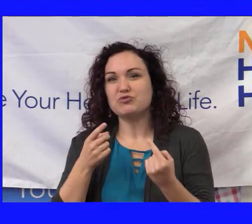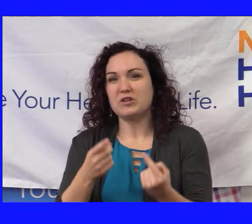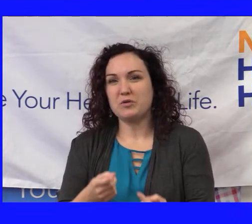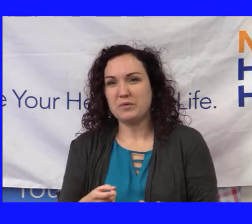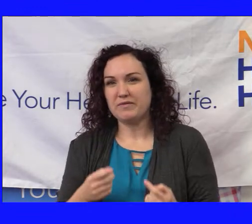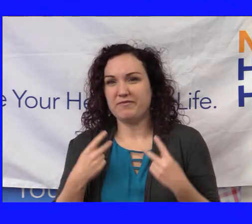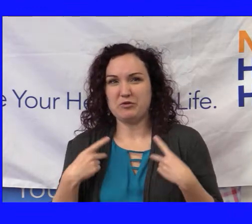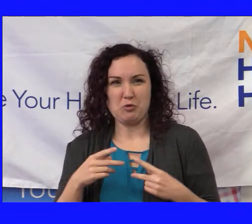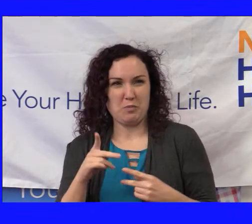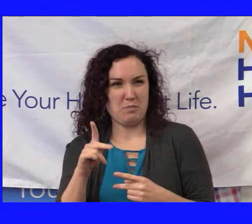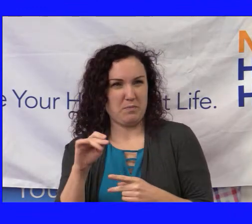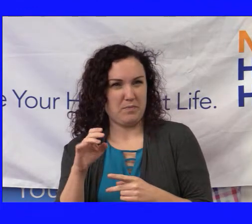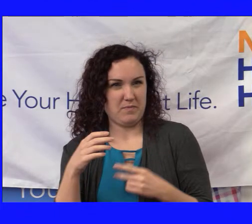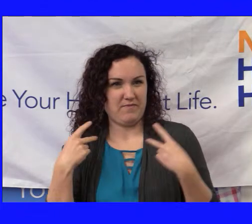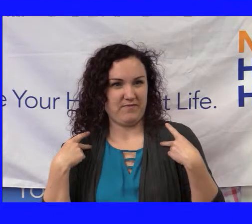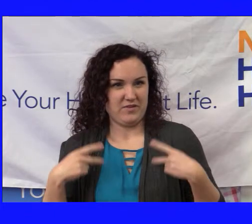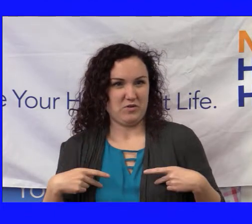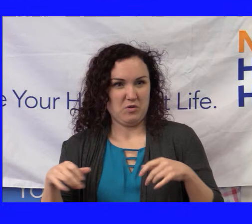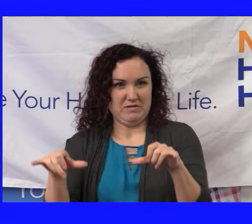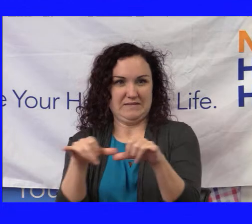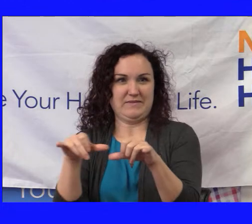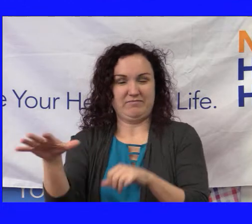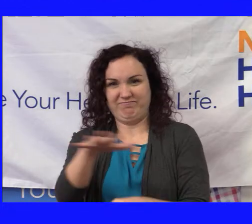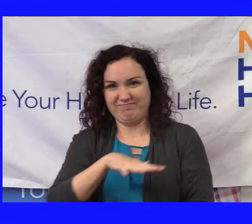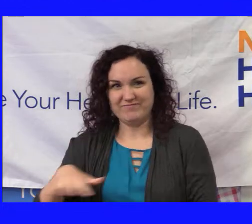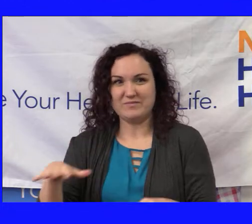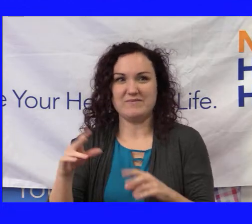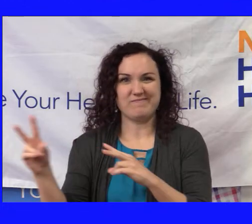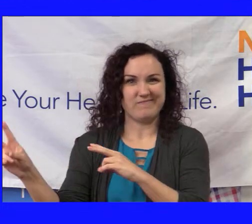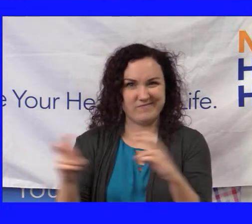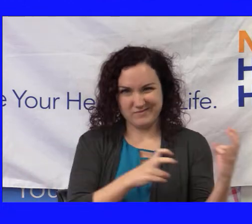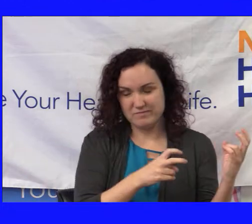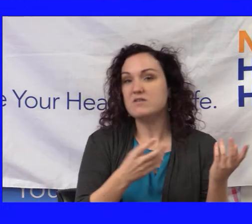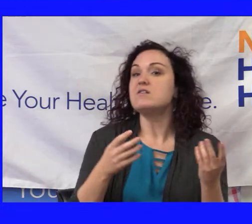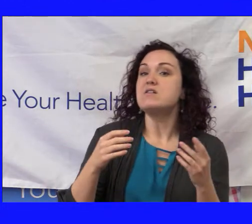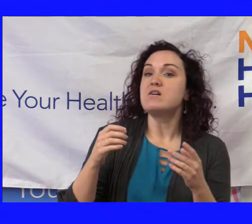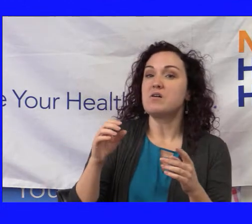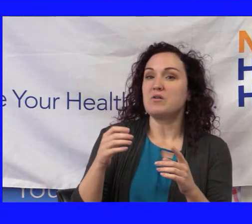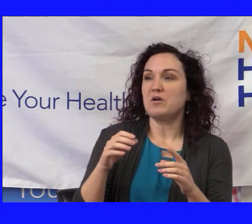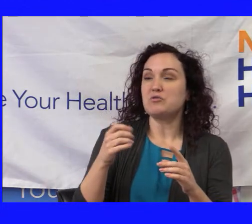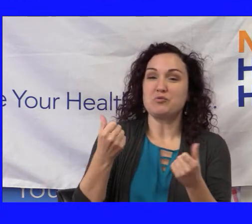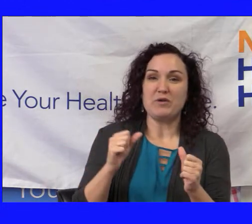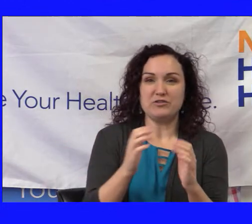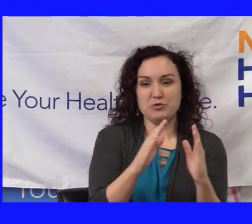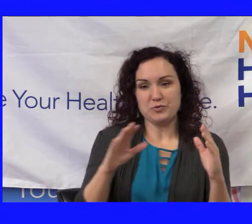struggling with respect to staffing when it comes to expanding hours. Next slide, please.